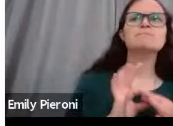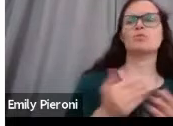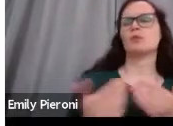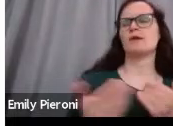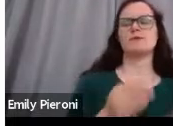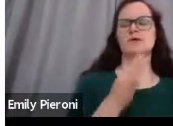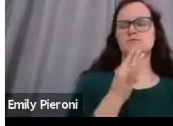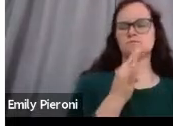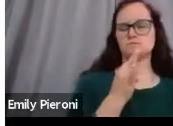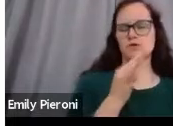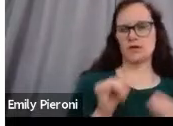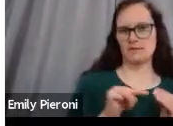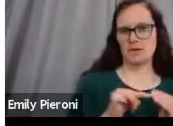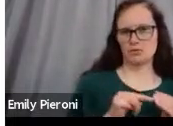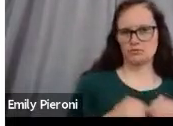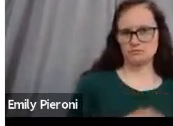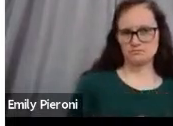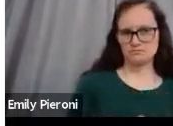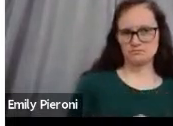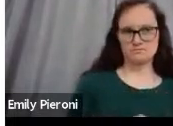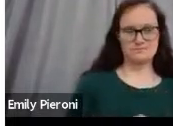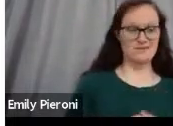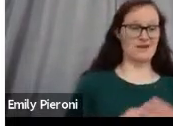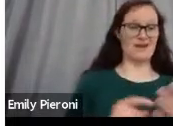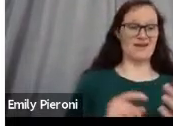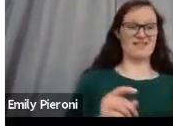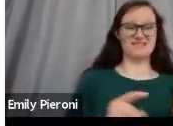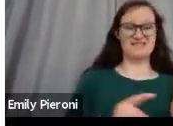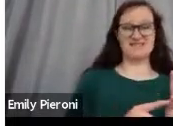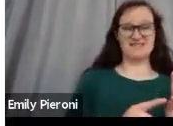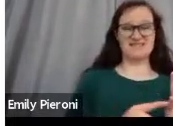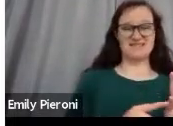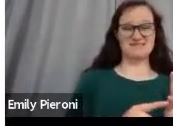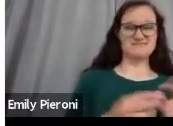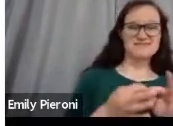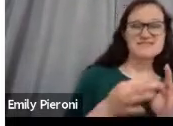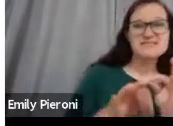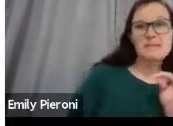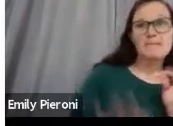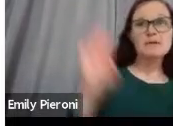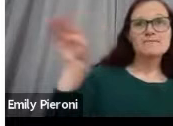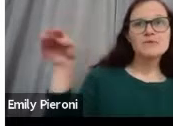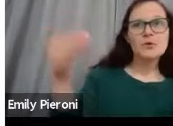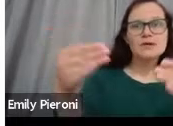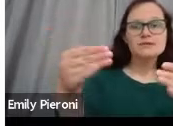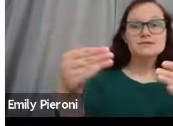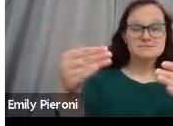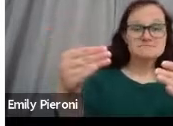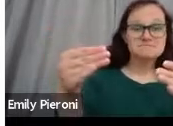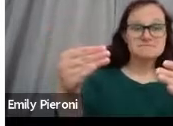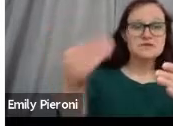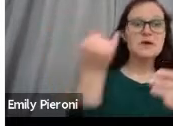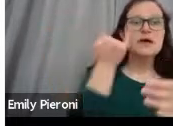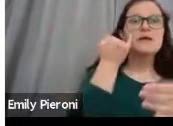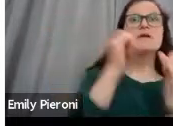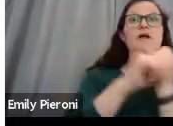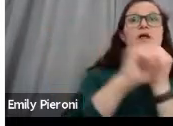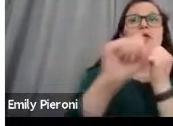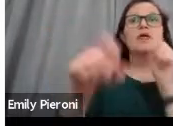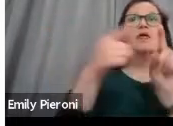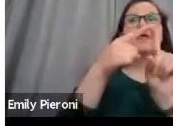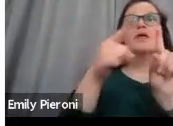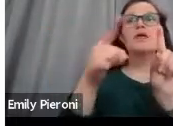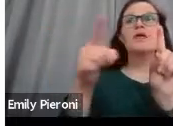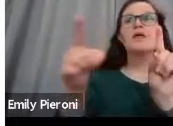about. And stay simple and focused. Shaggy dog stories are entertaining for only so long, and we don't want to take our